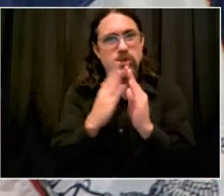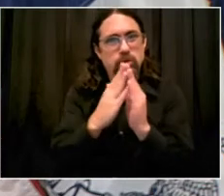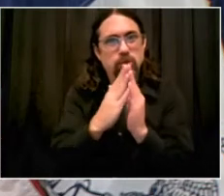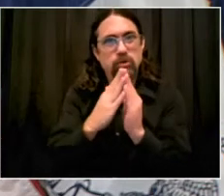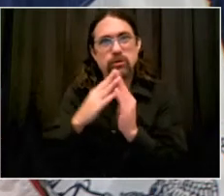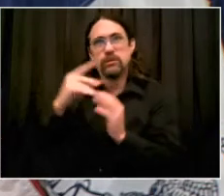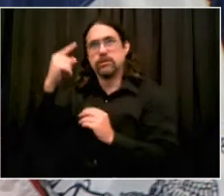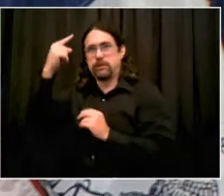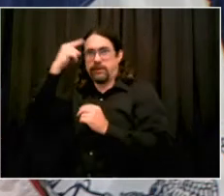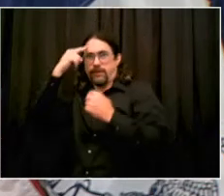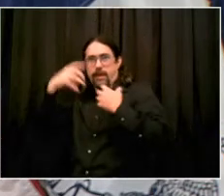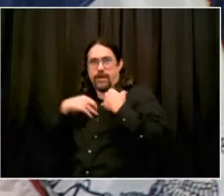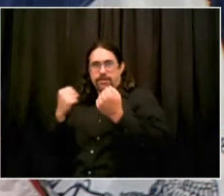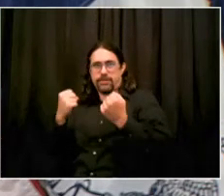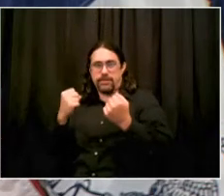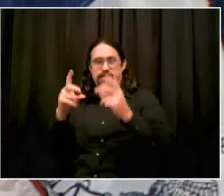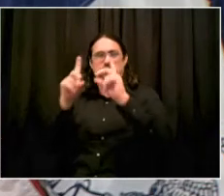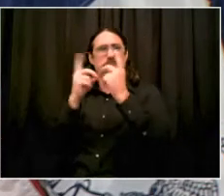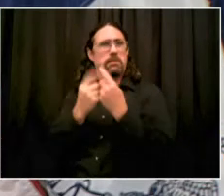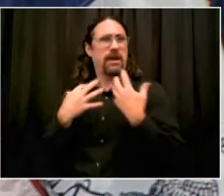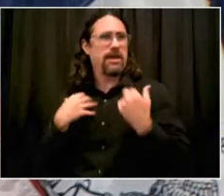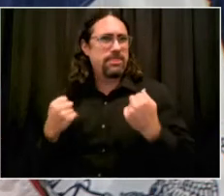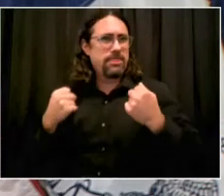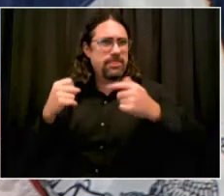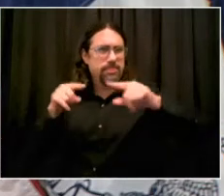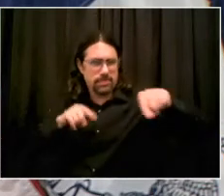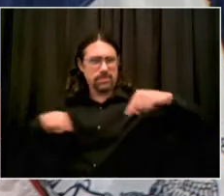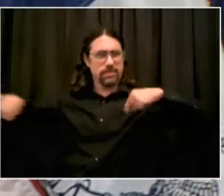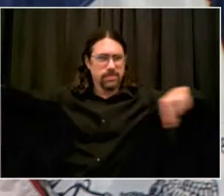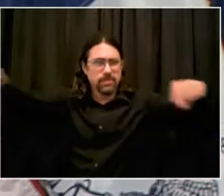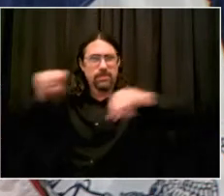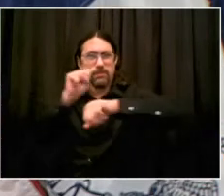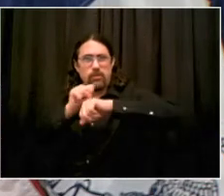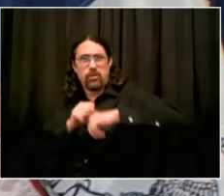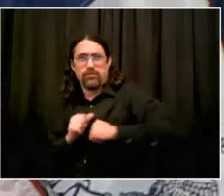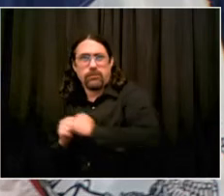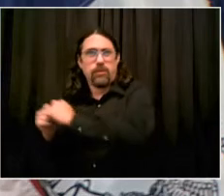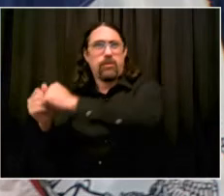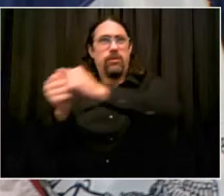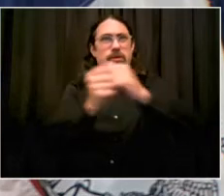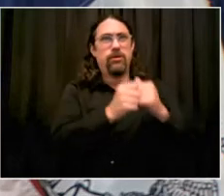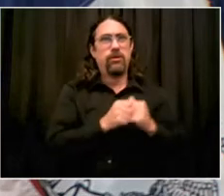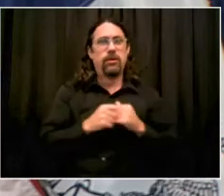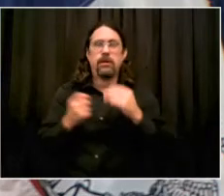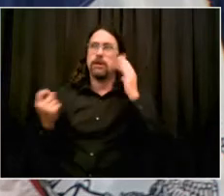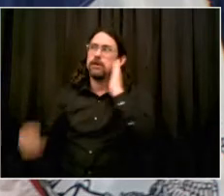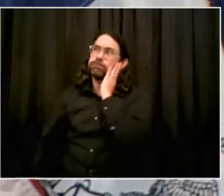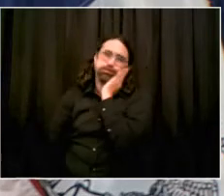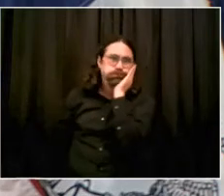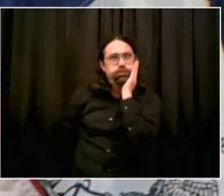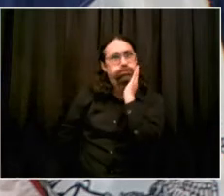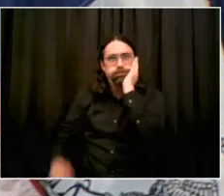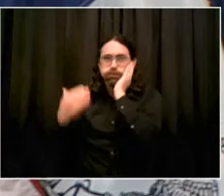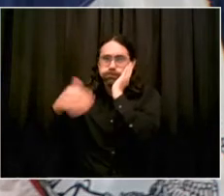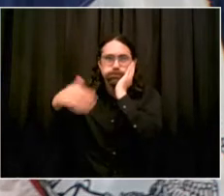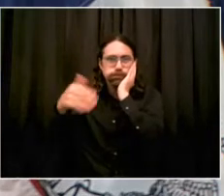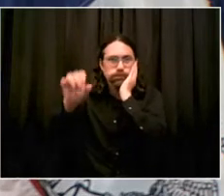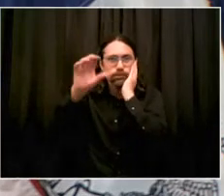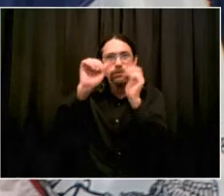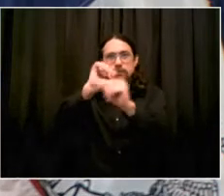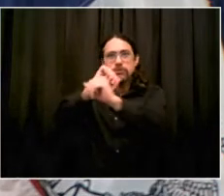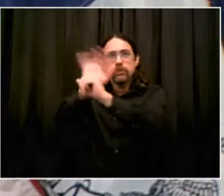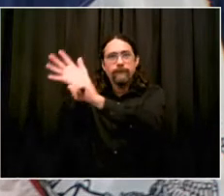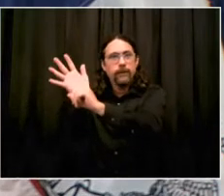of another during the coronavirus crisis. We are one by one pushing back a lot of these challenges and overcoming them. But